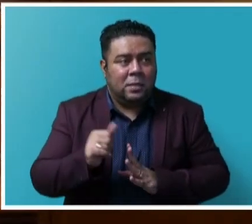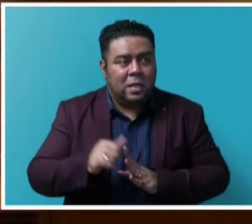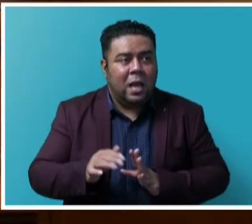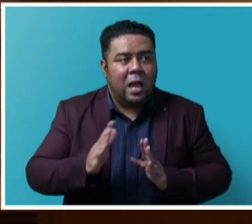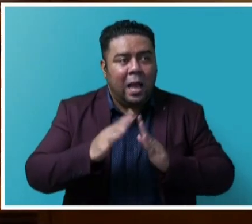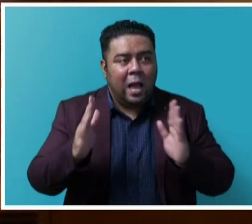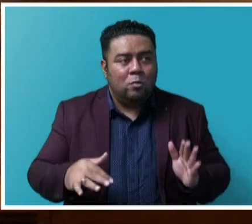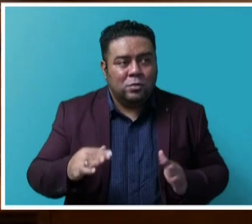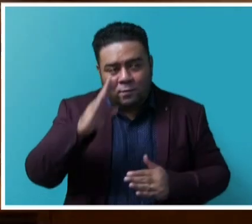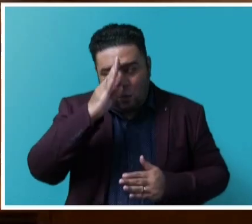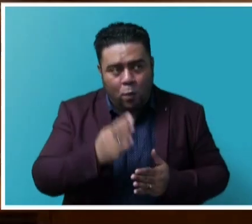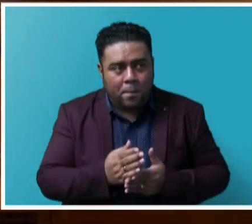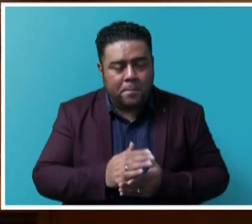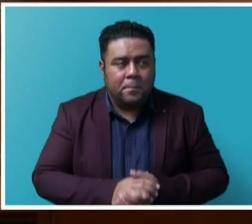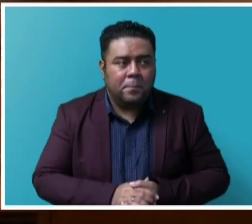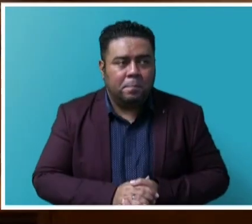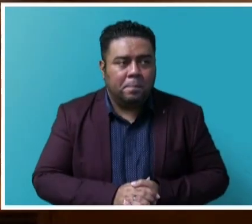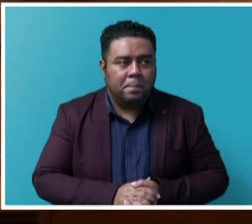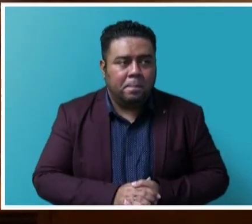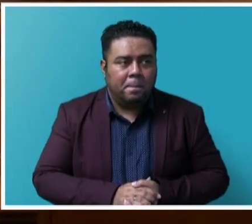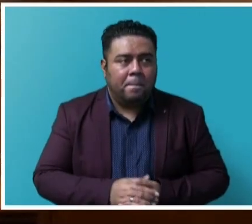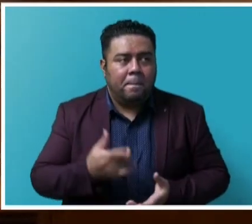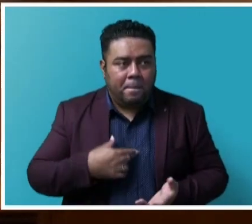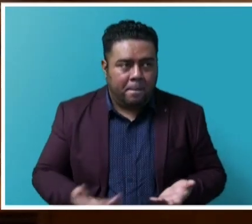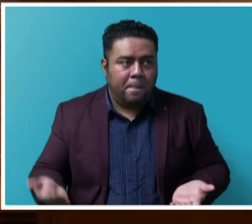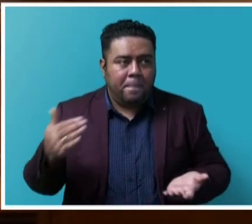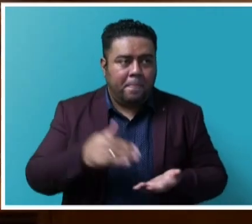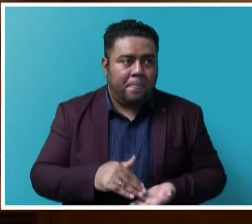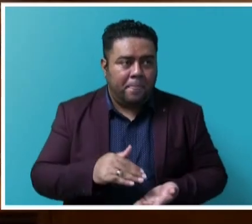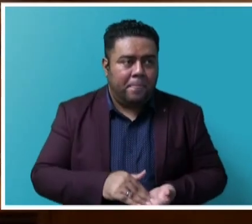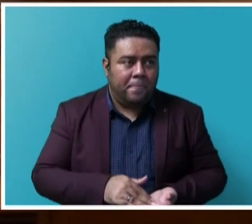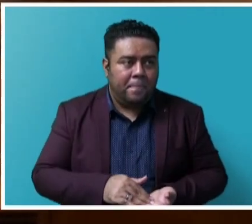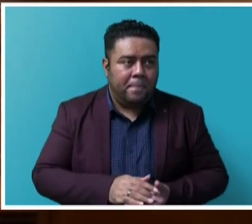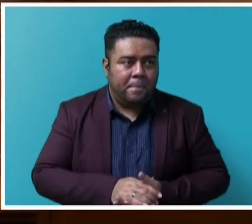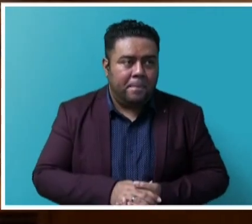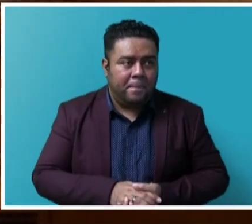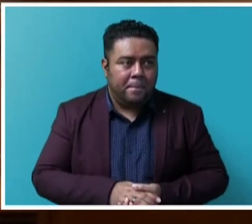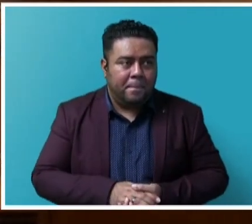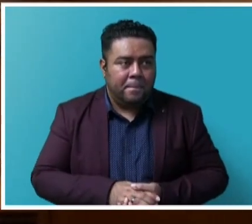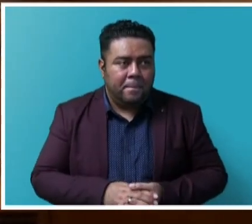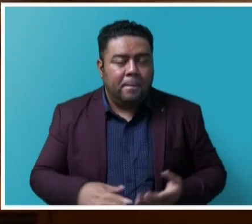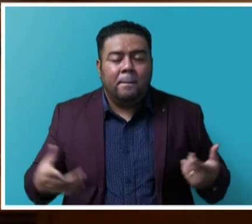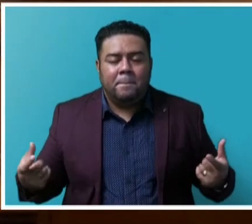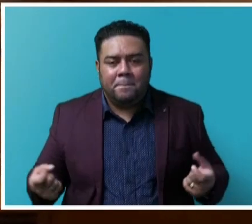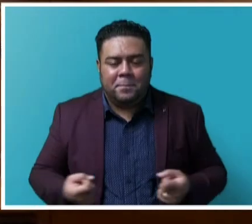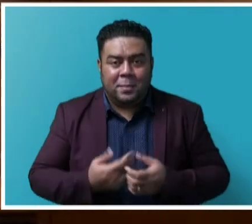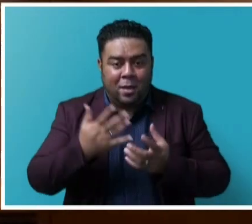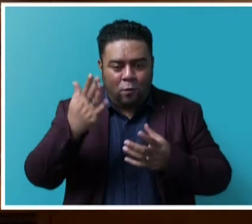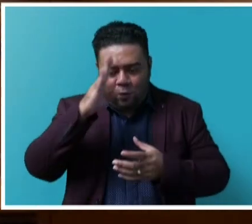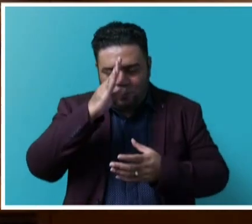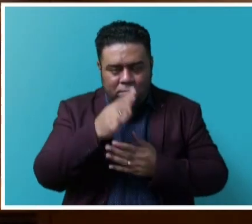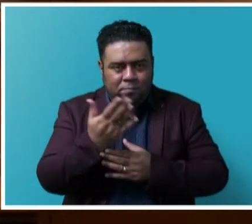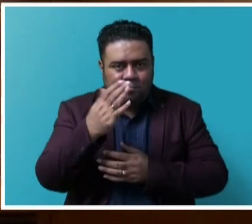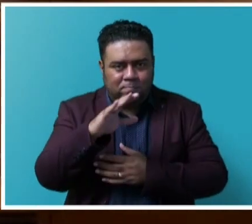hope," end of quote. But I add that it is indeed a beacon of stewardship, a